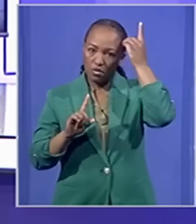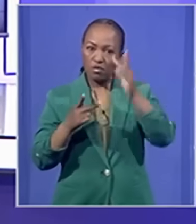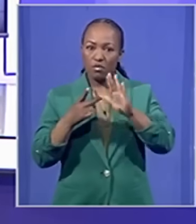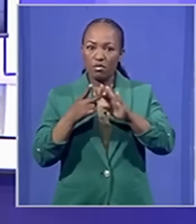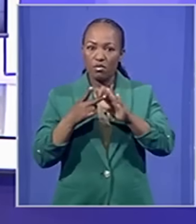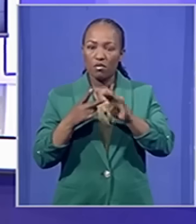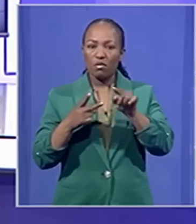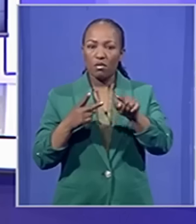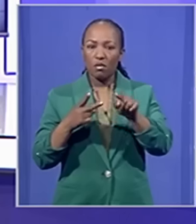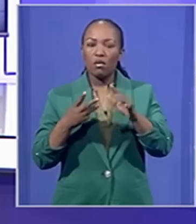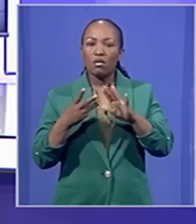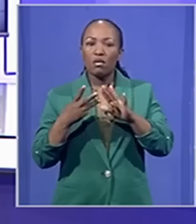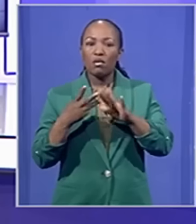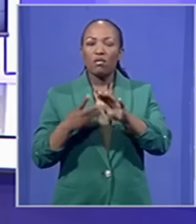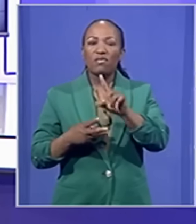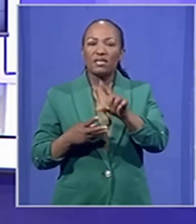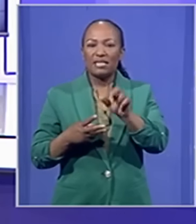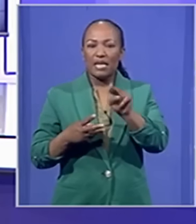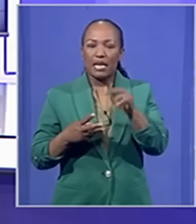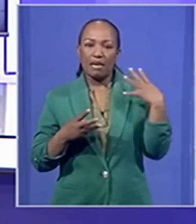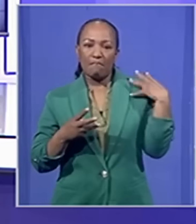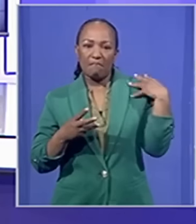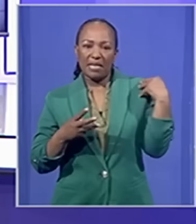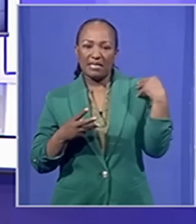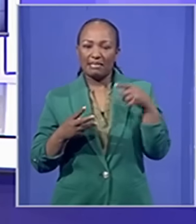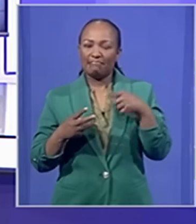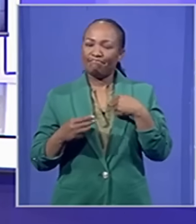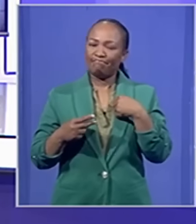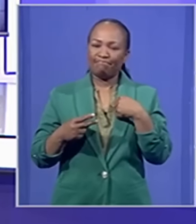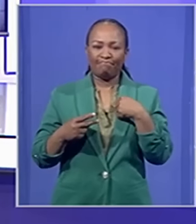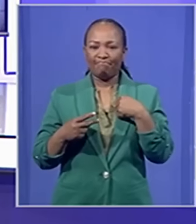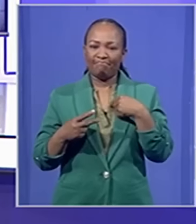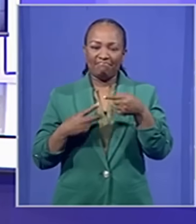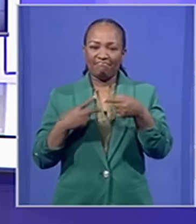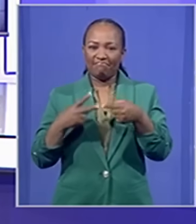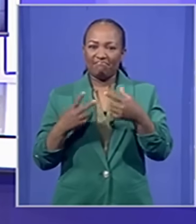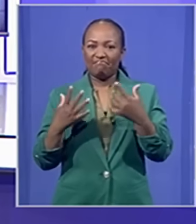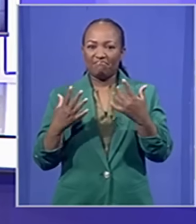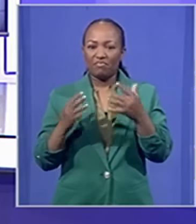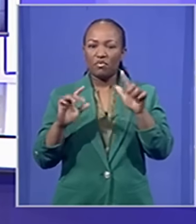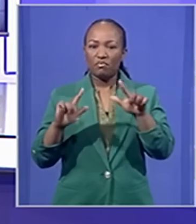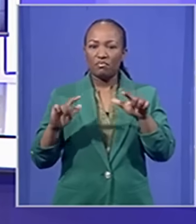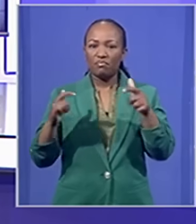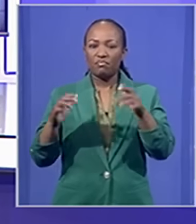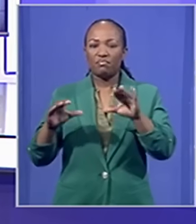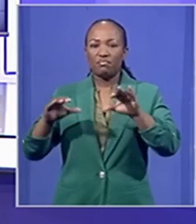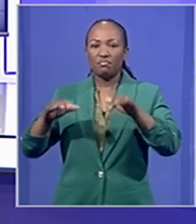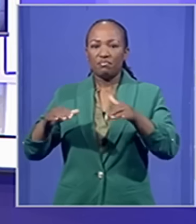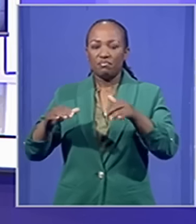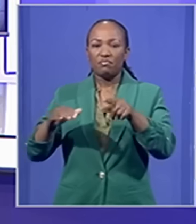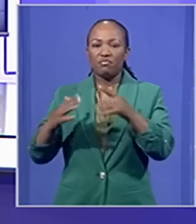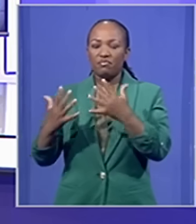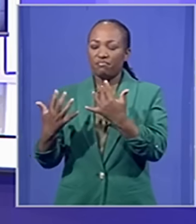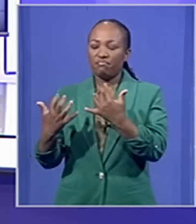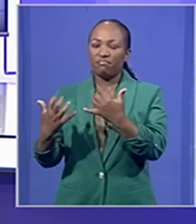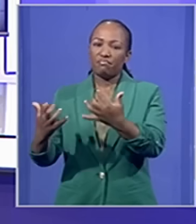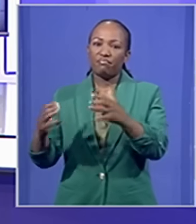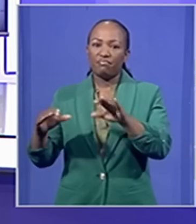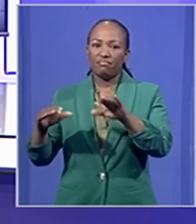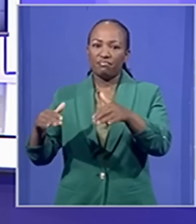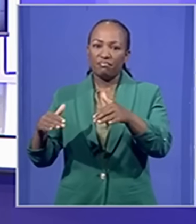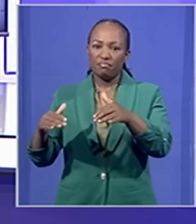le Mafaratlhatlha Diane McPherson. Bobedi jono bo ne bo eme lefoko komiti ya maphata a farologane mo mererong ya tsamaiso